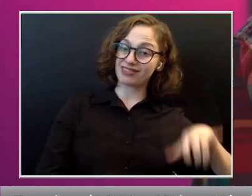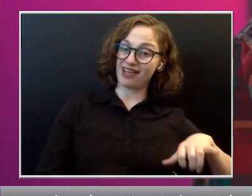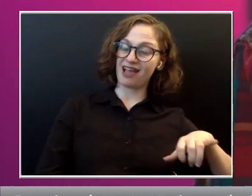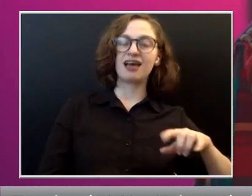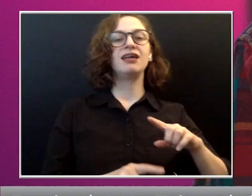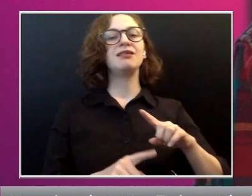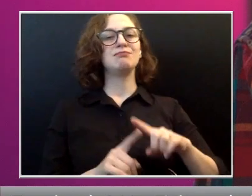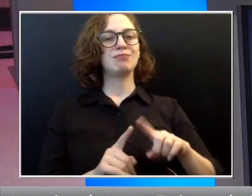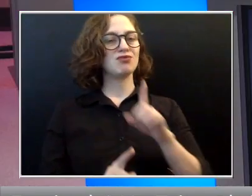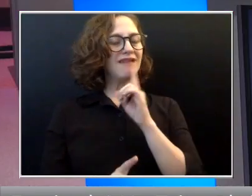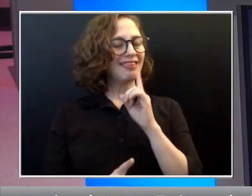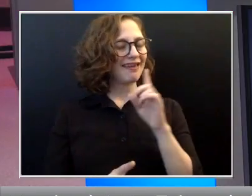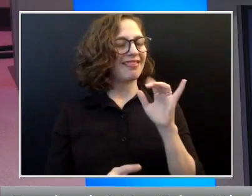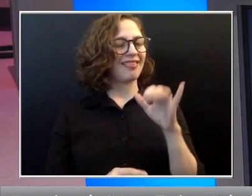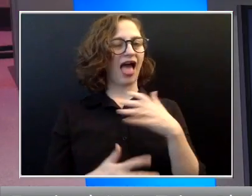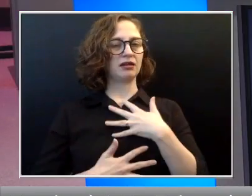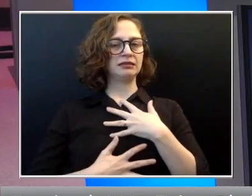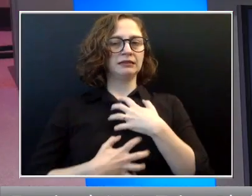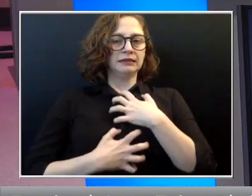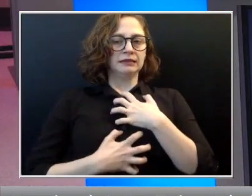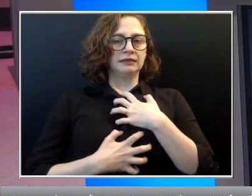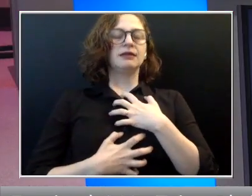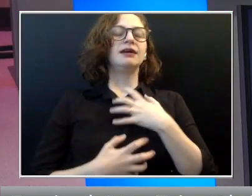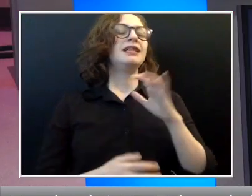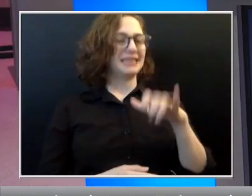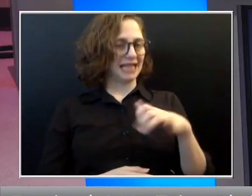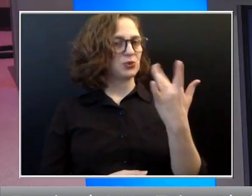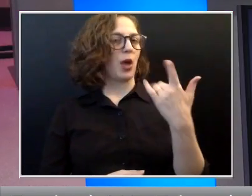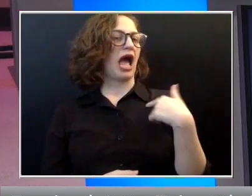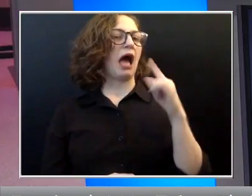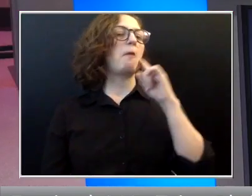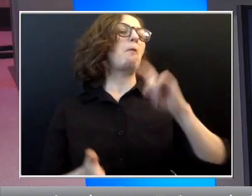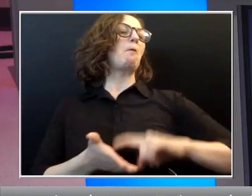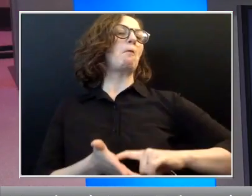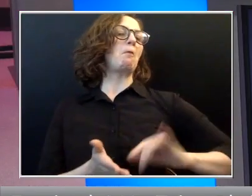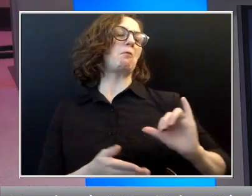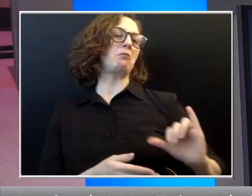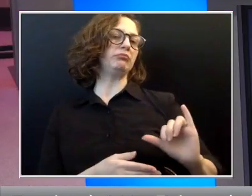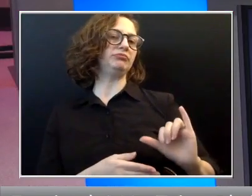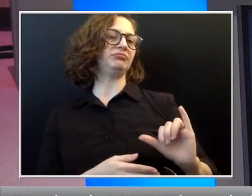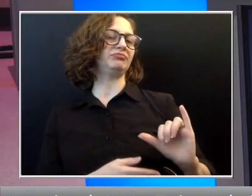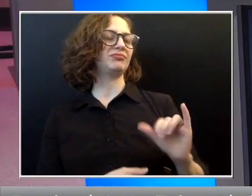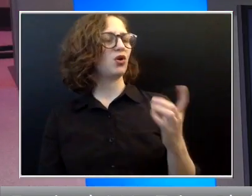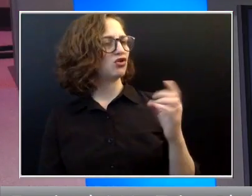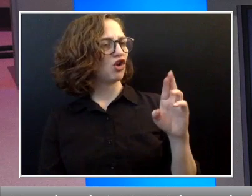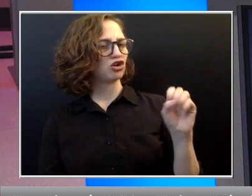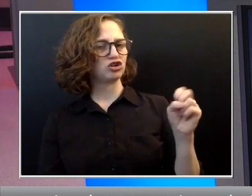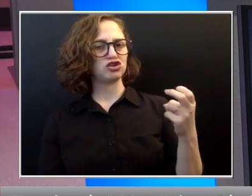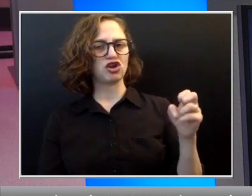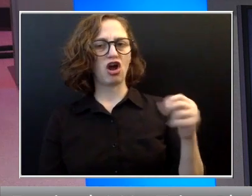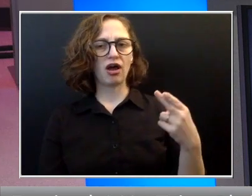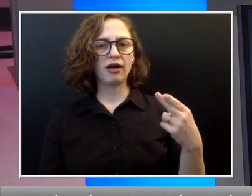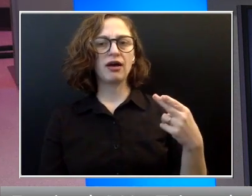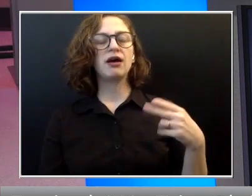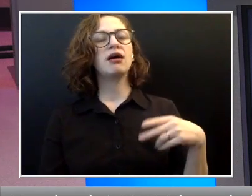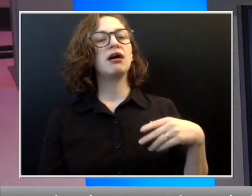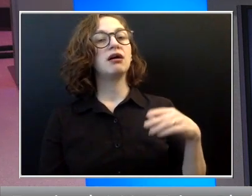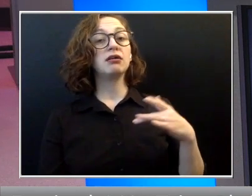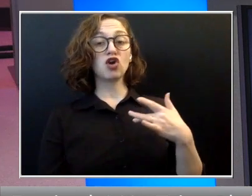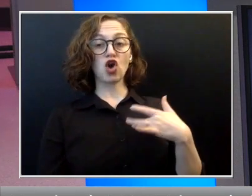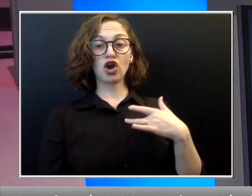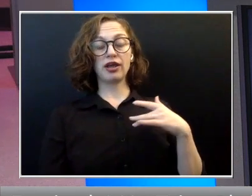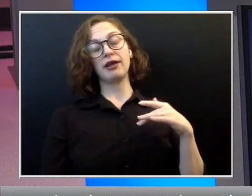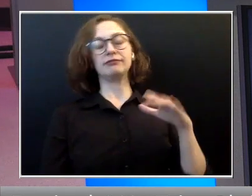my attention. So Dr. Shaw, is this something that, is cardiac amyloidosis able to be caught earlier with a